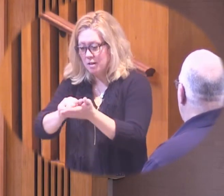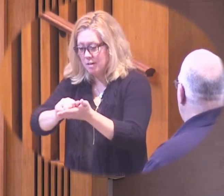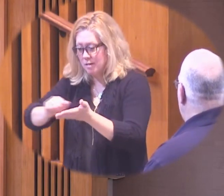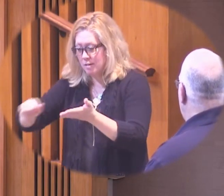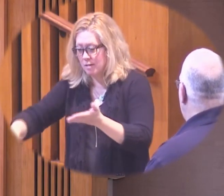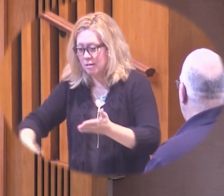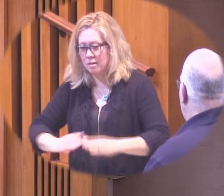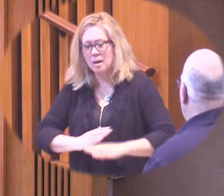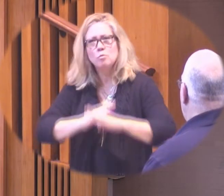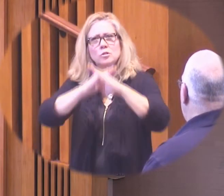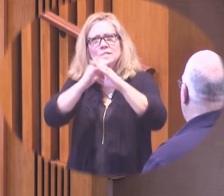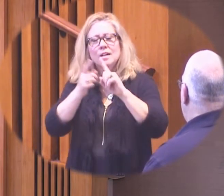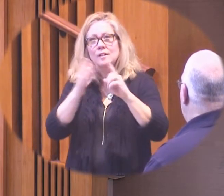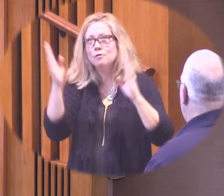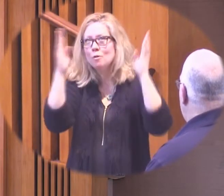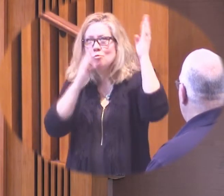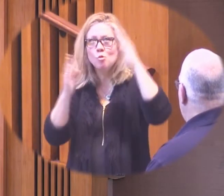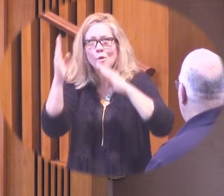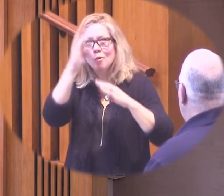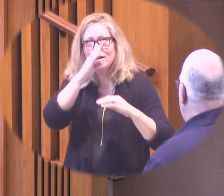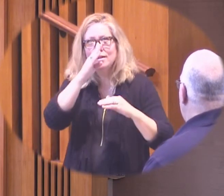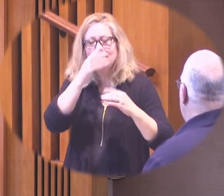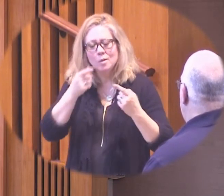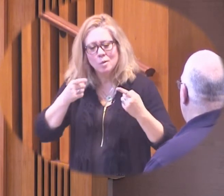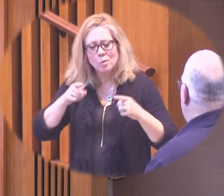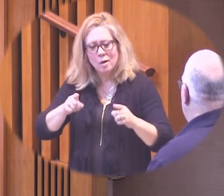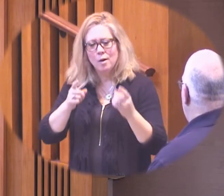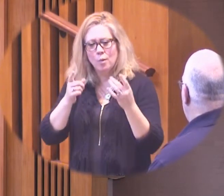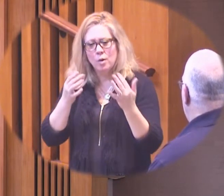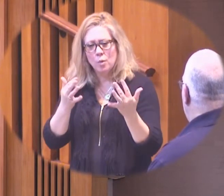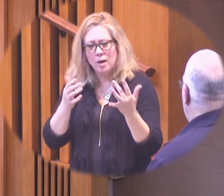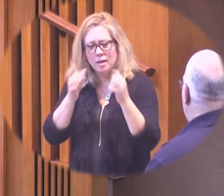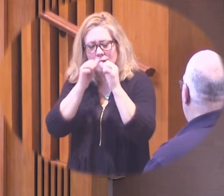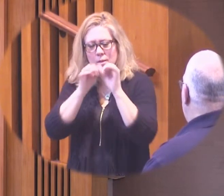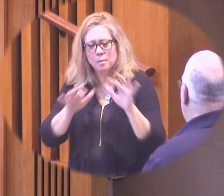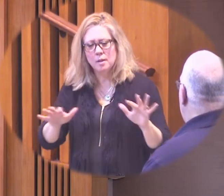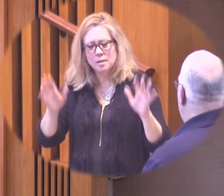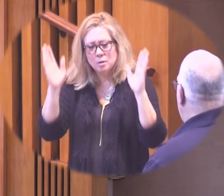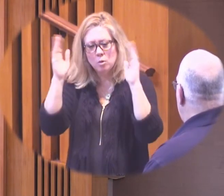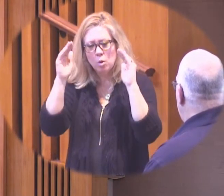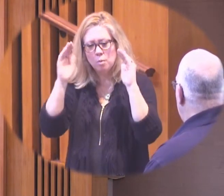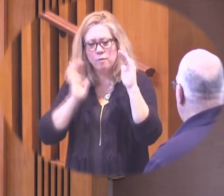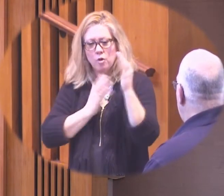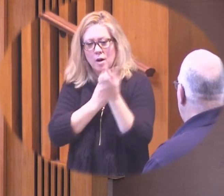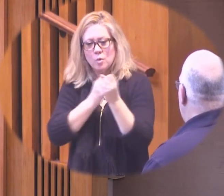and safe from all distress, as we await the blessed